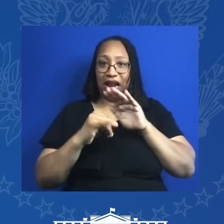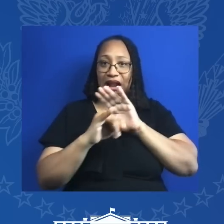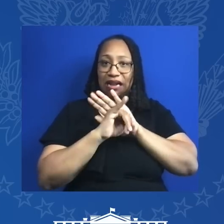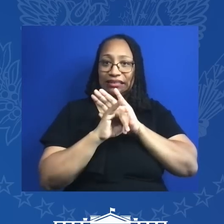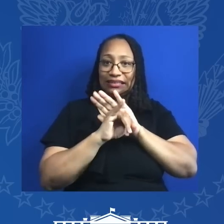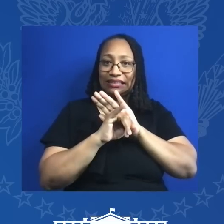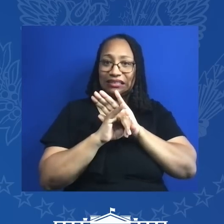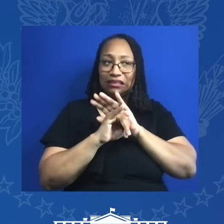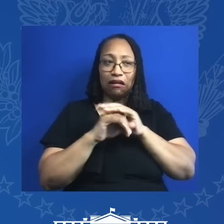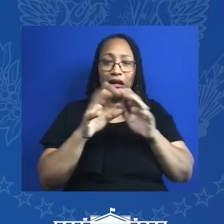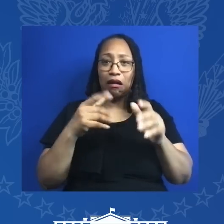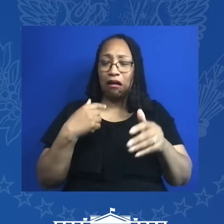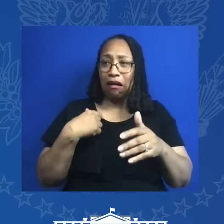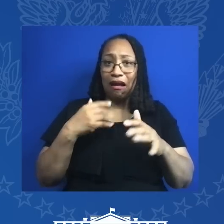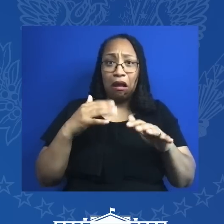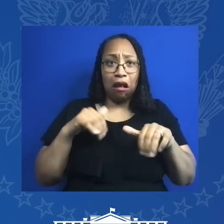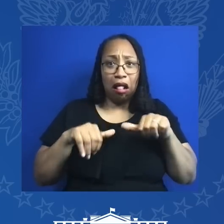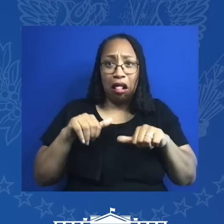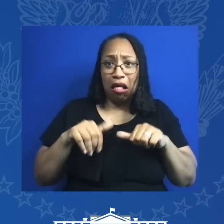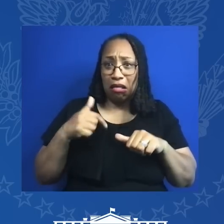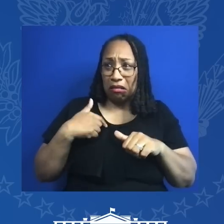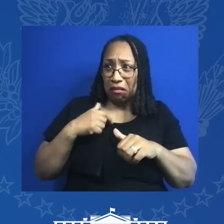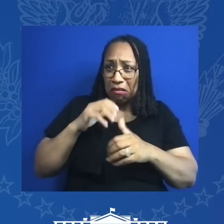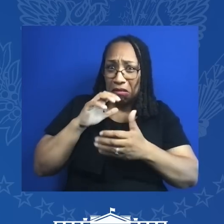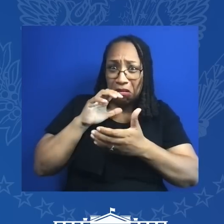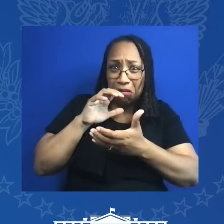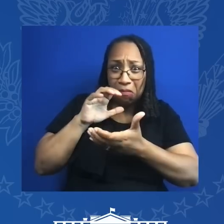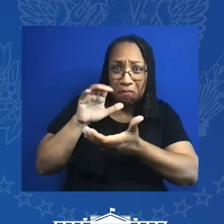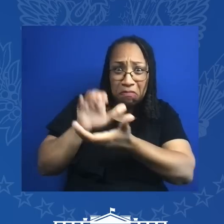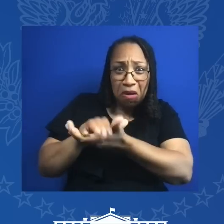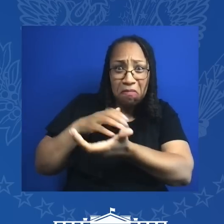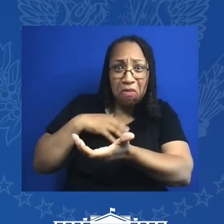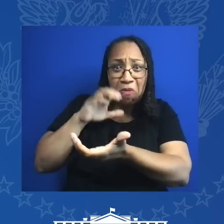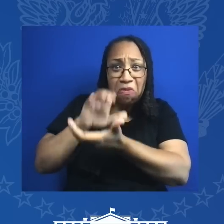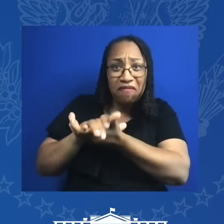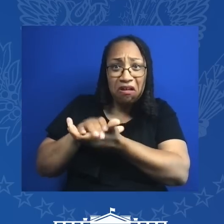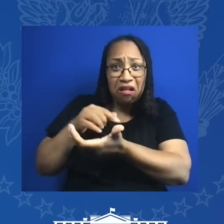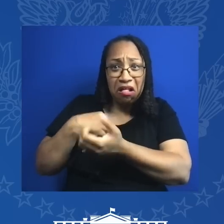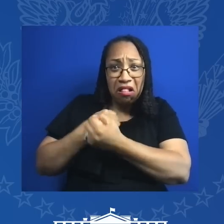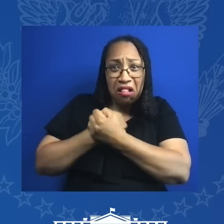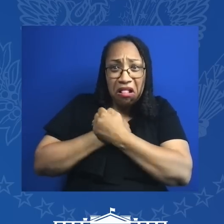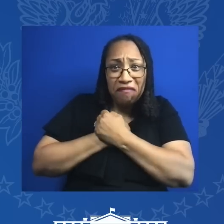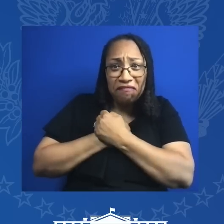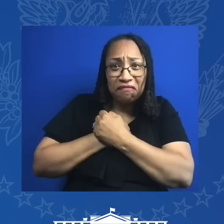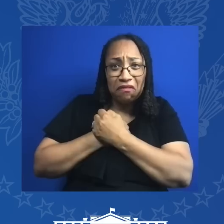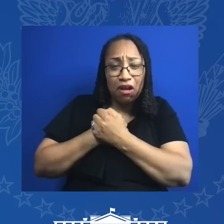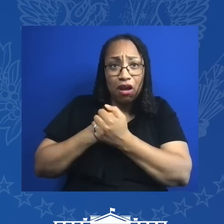am today, together with my wife and kids at the White House.